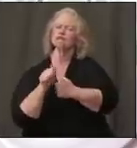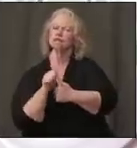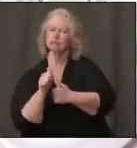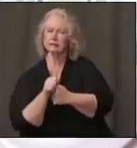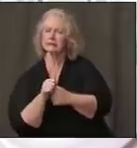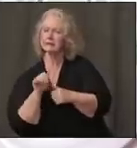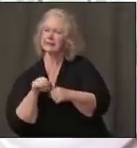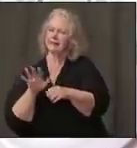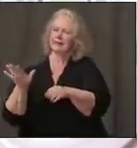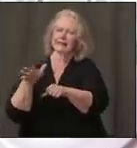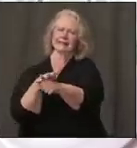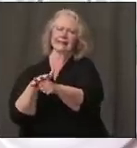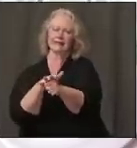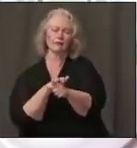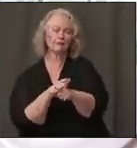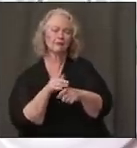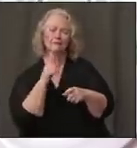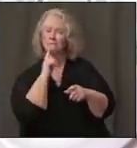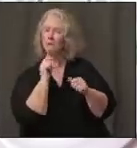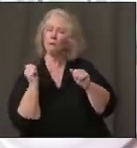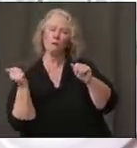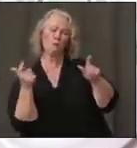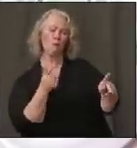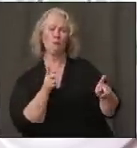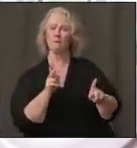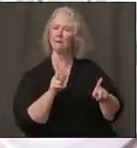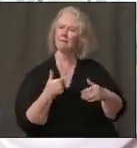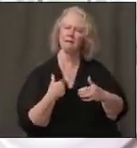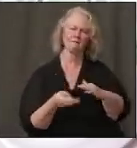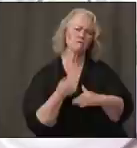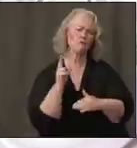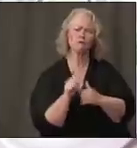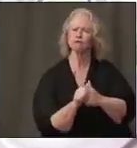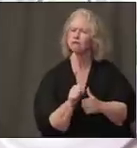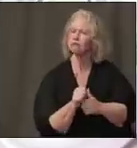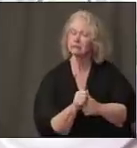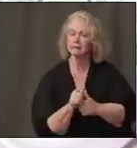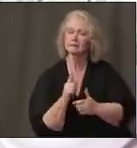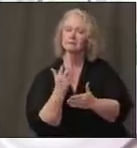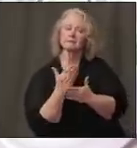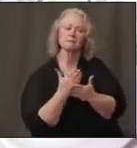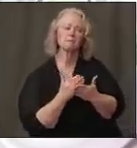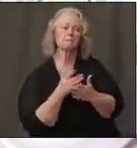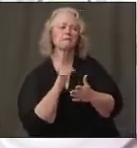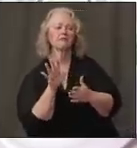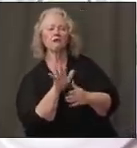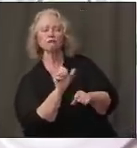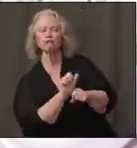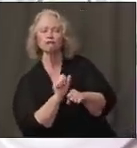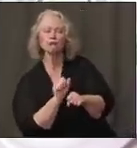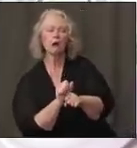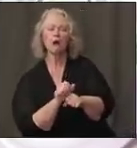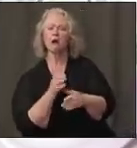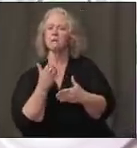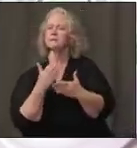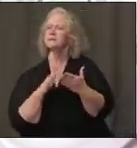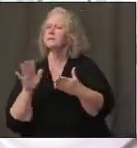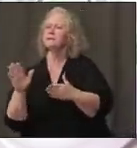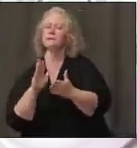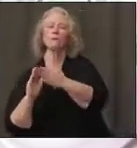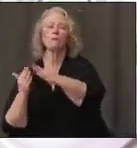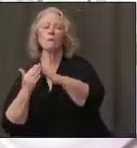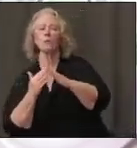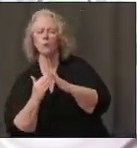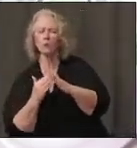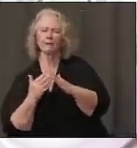everyone is at equal risk of COVID, and we've seen some jobs and we've seen some communities hit especially hard by this virus. And